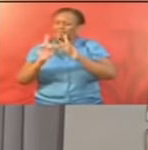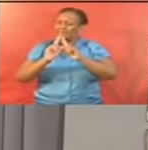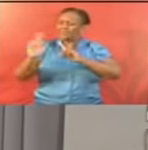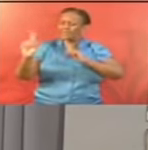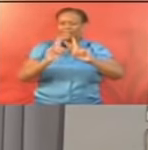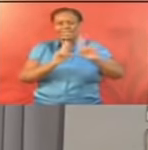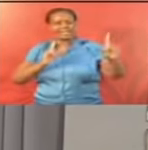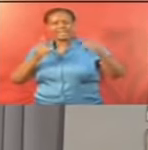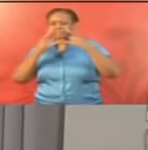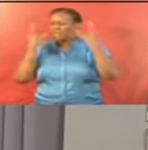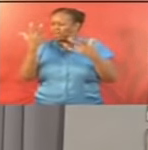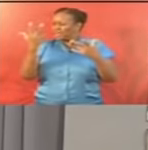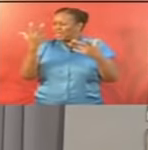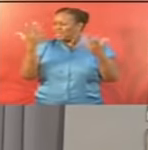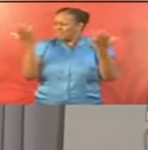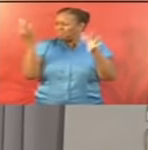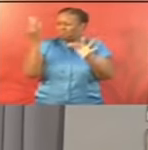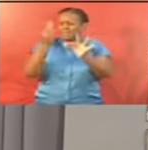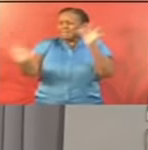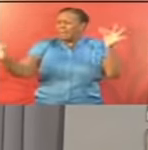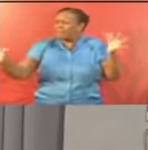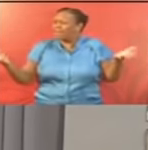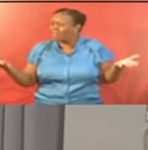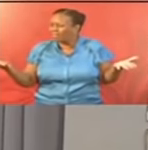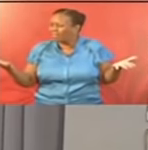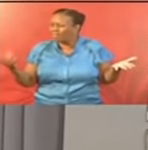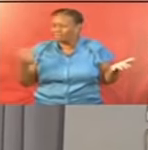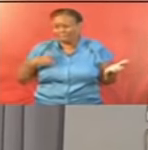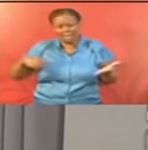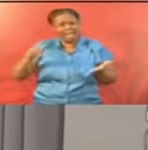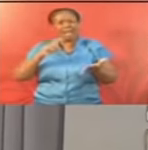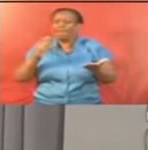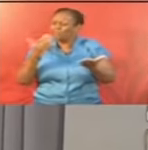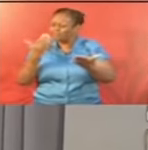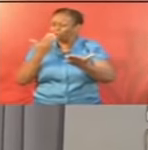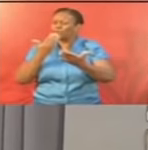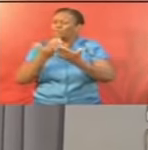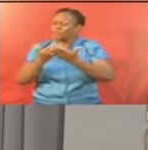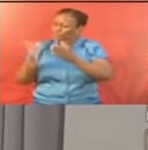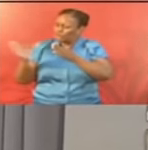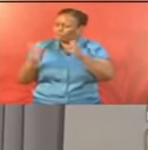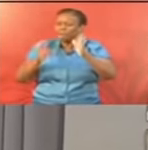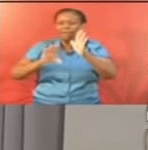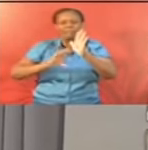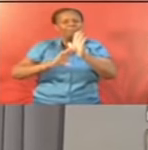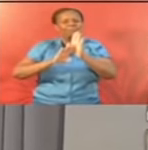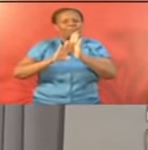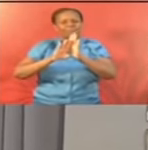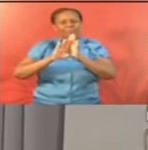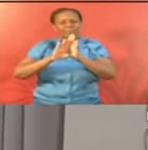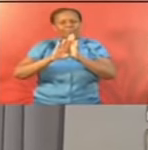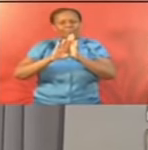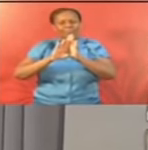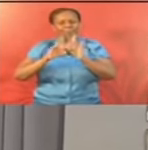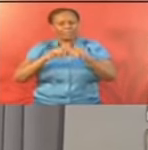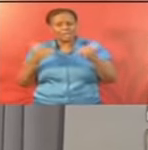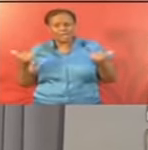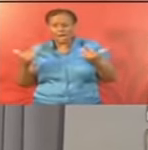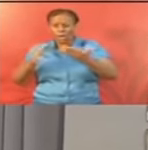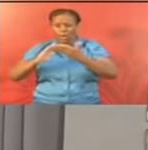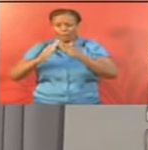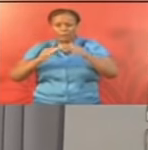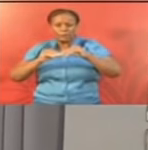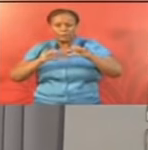a good plan moving forward, taking us back from community spread to cluster spread,